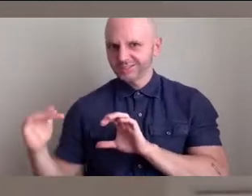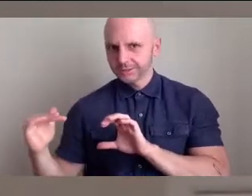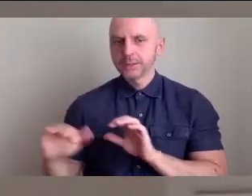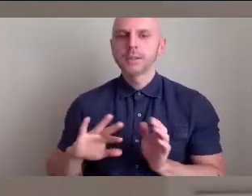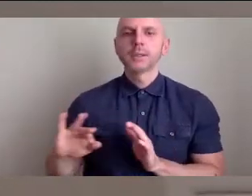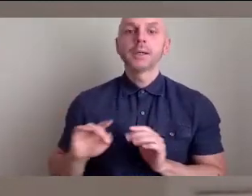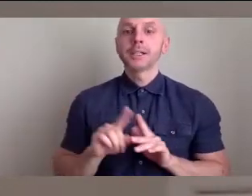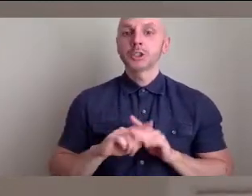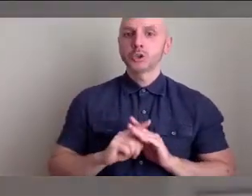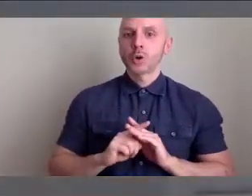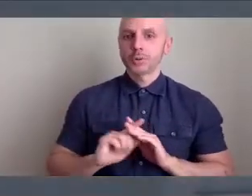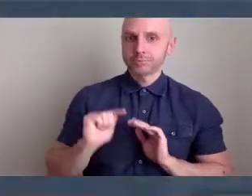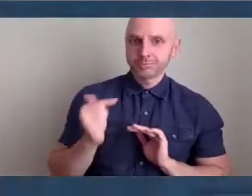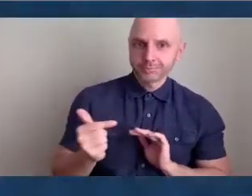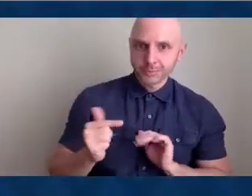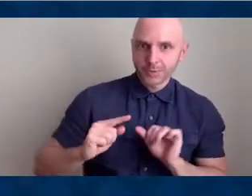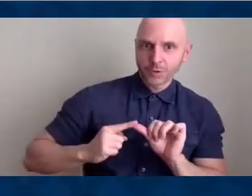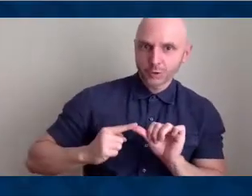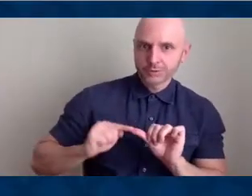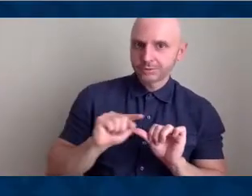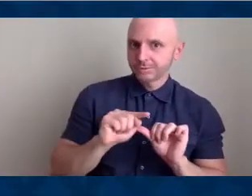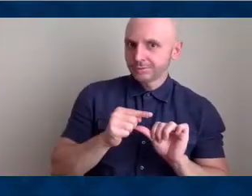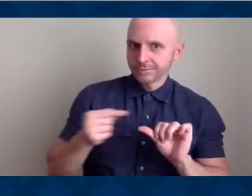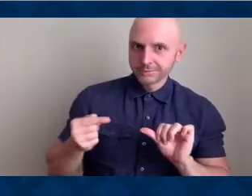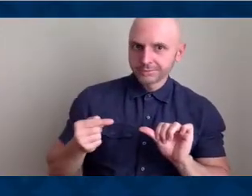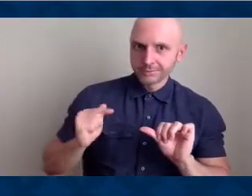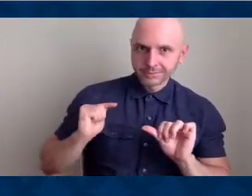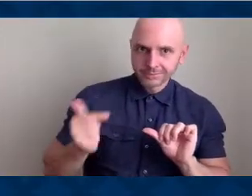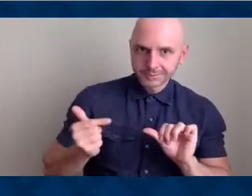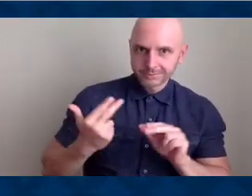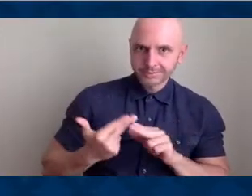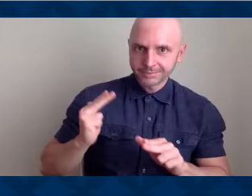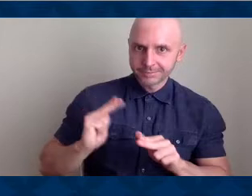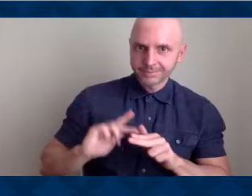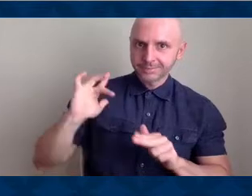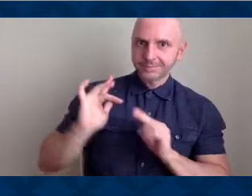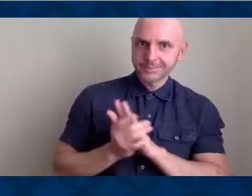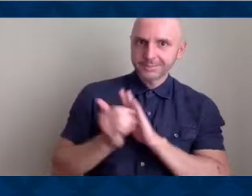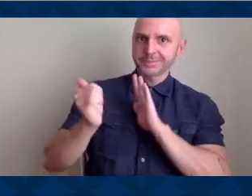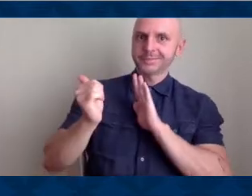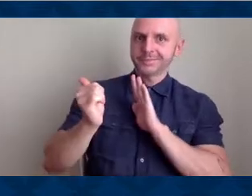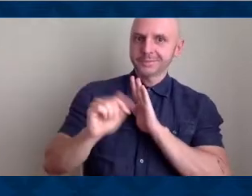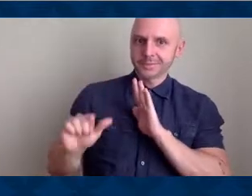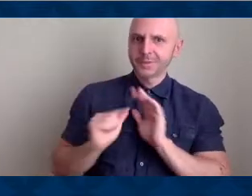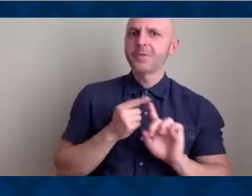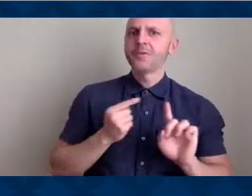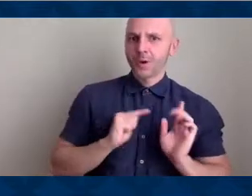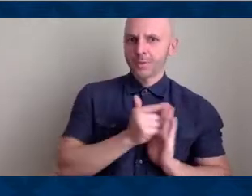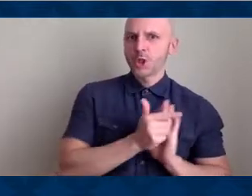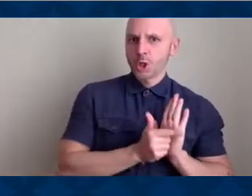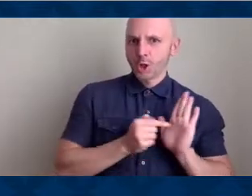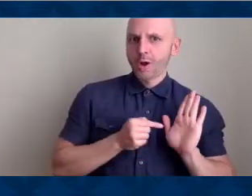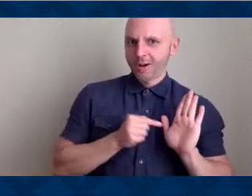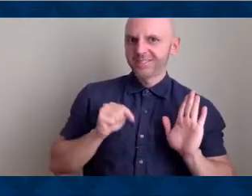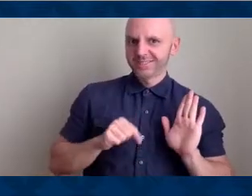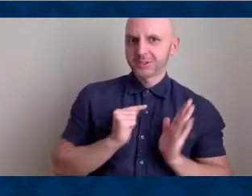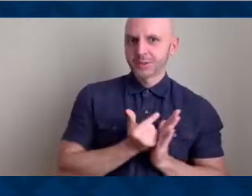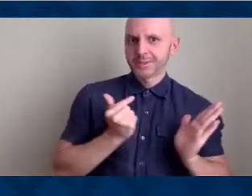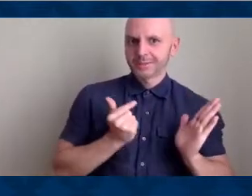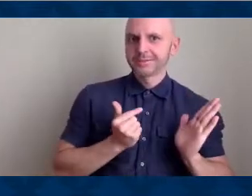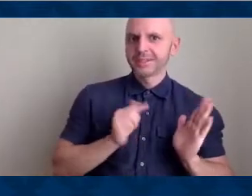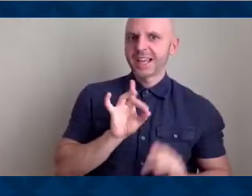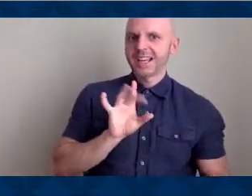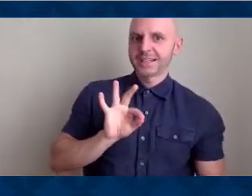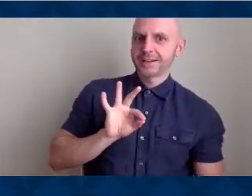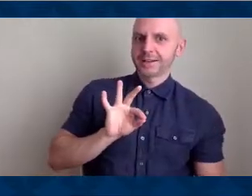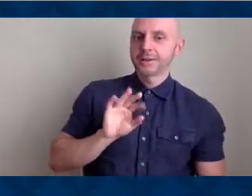from our illustrious and a Queen's Law graduate himself, class of '89, our Dean,